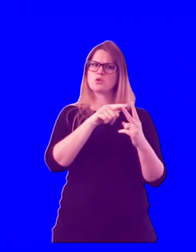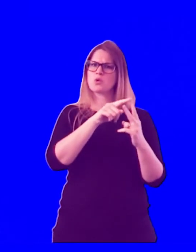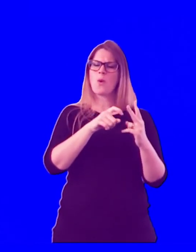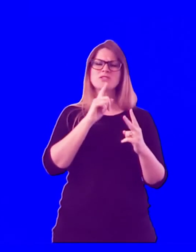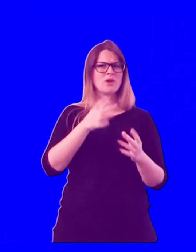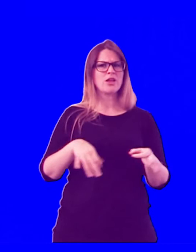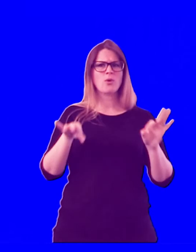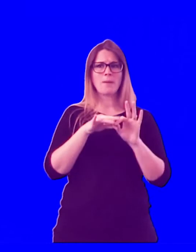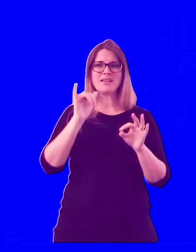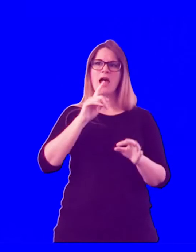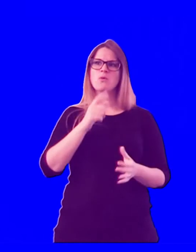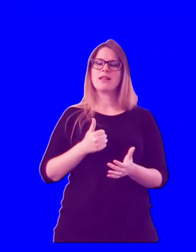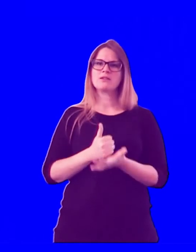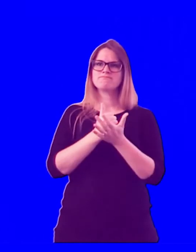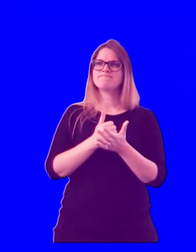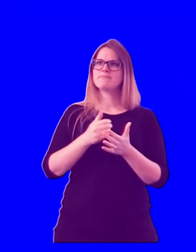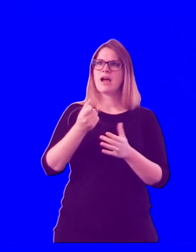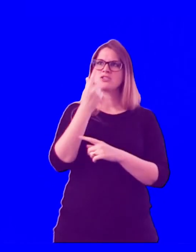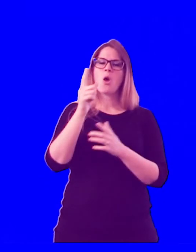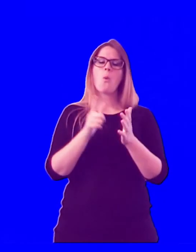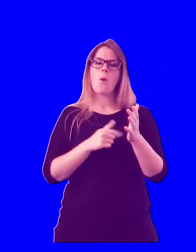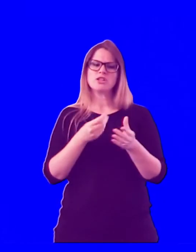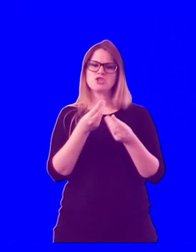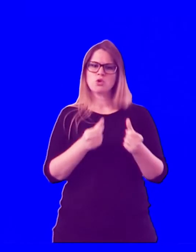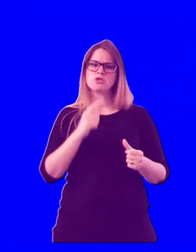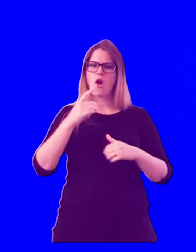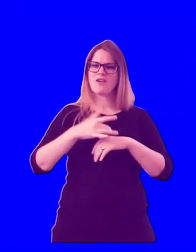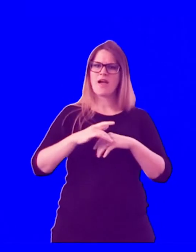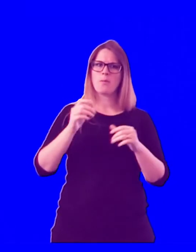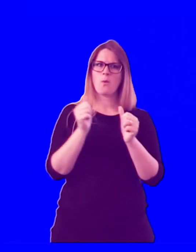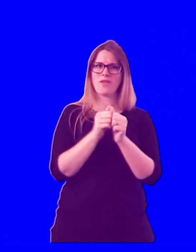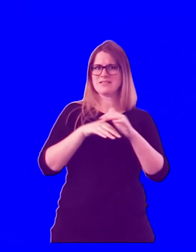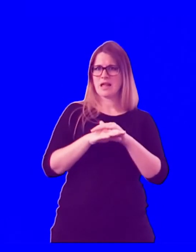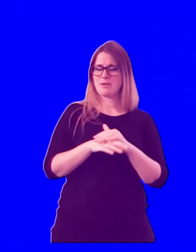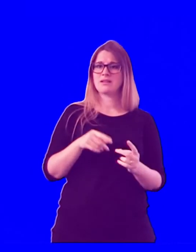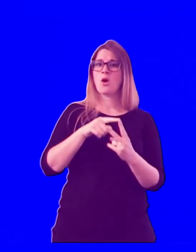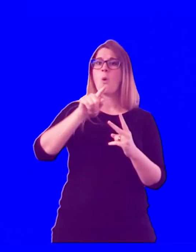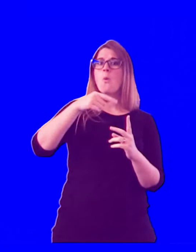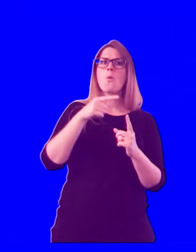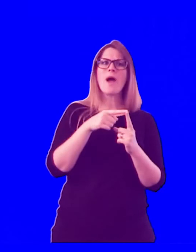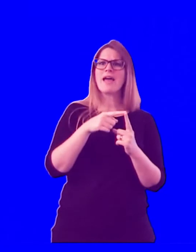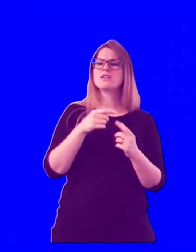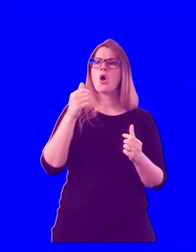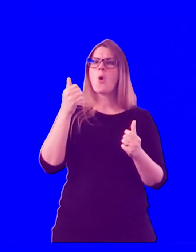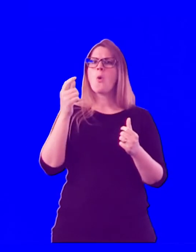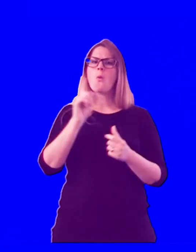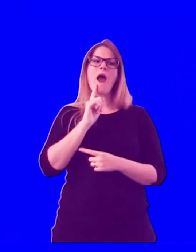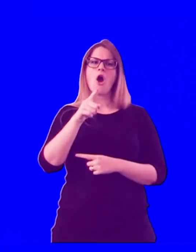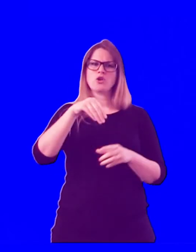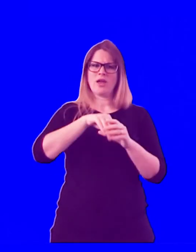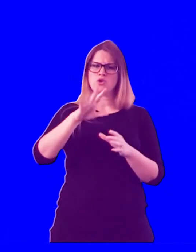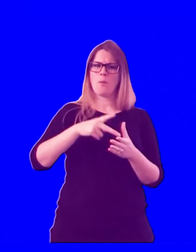really drives what solutions are available to you in addressing accessibility. So the when really relates to what stage is your project